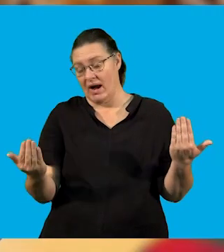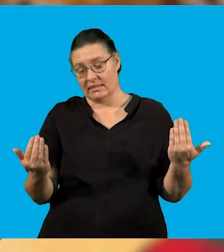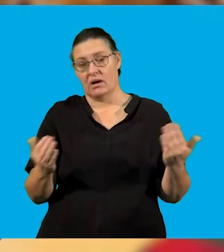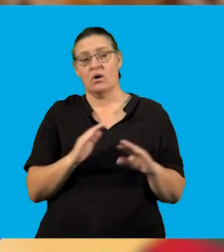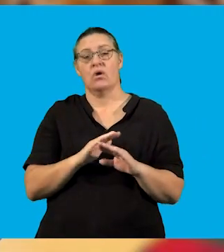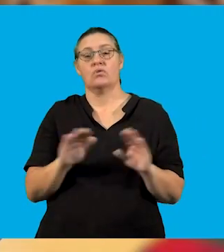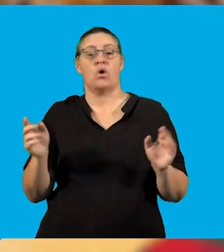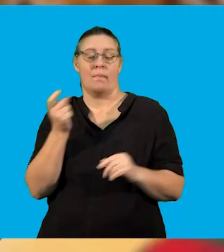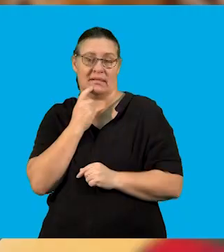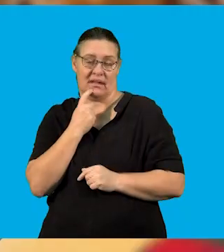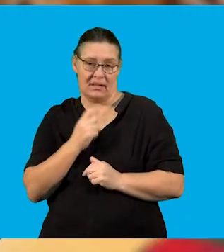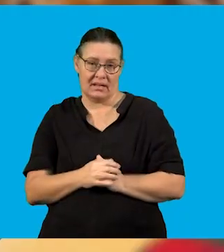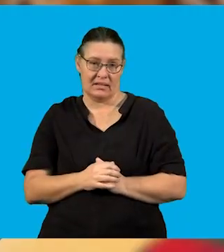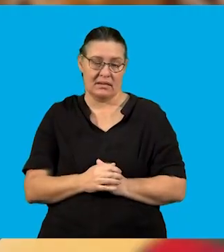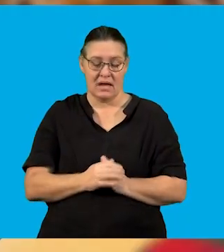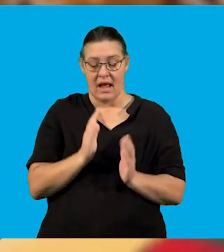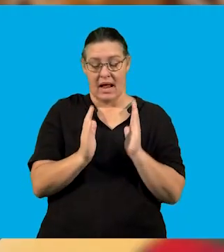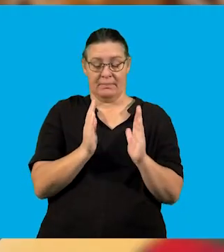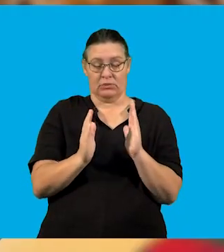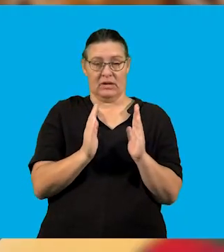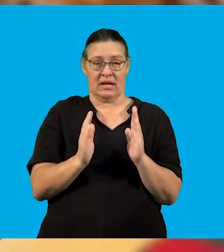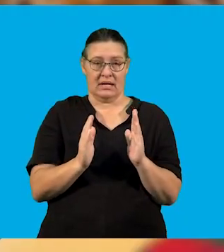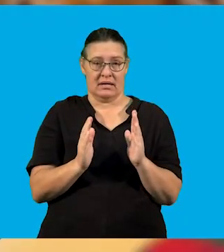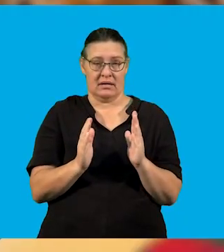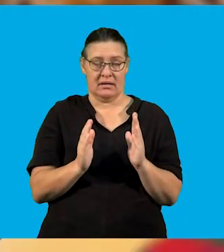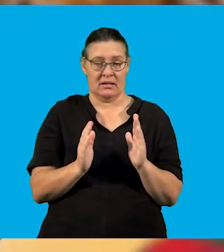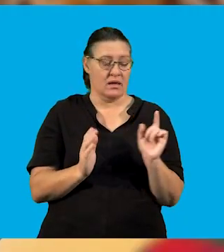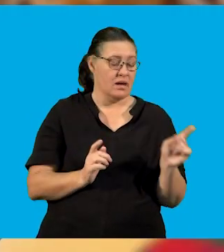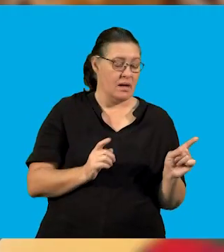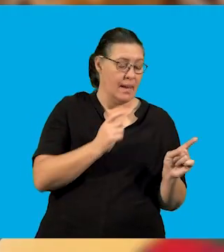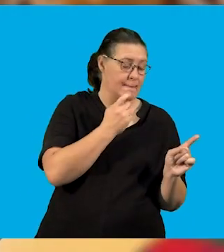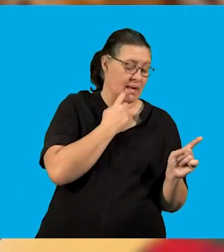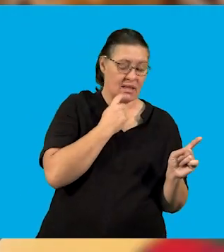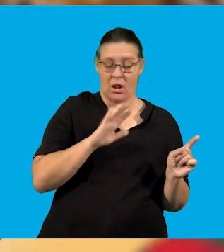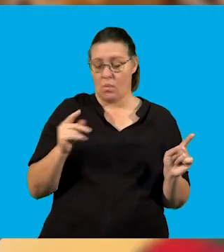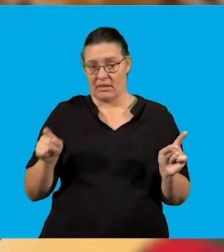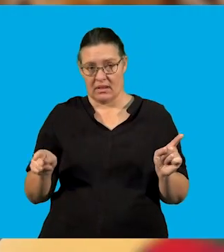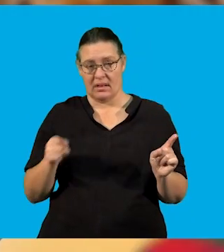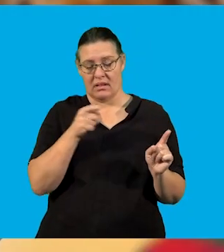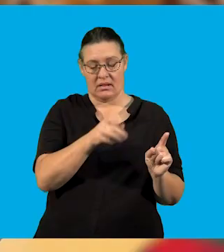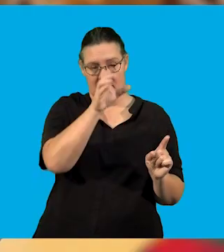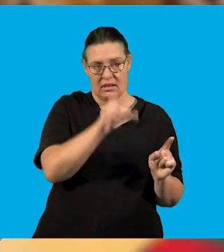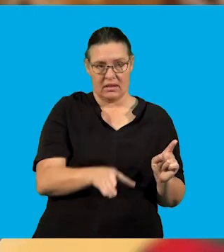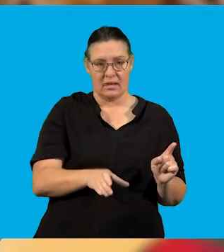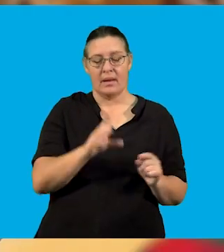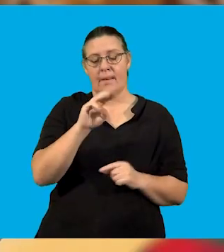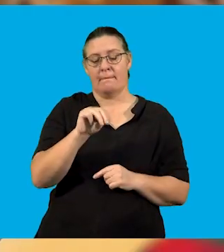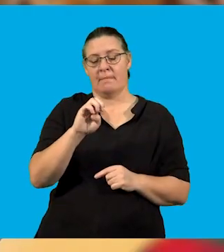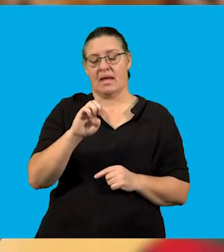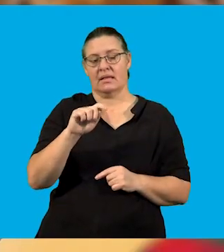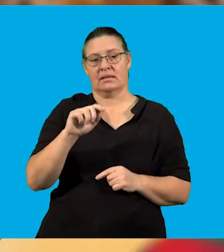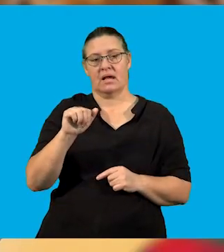right-hand side, we find all the nonmetals. Then in between, the region between the metals and the nonmetals, that's where we find our metalloids